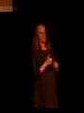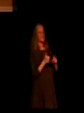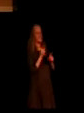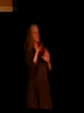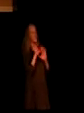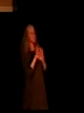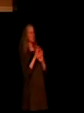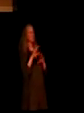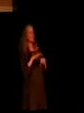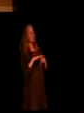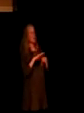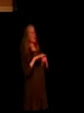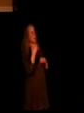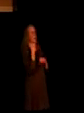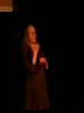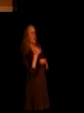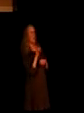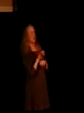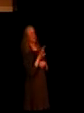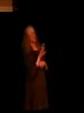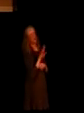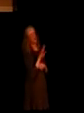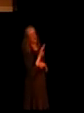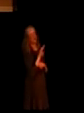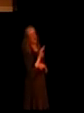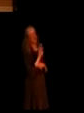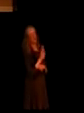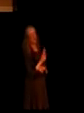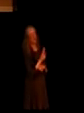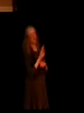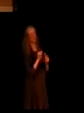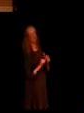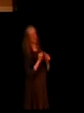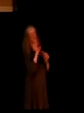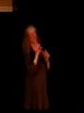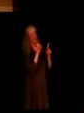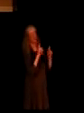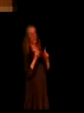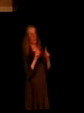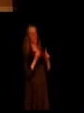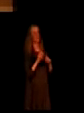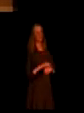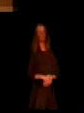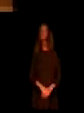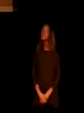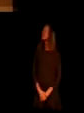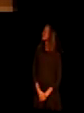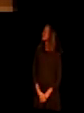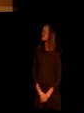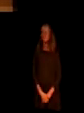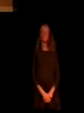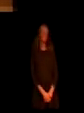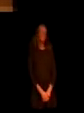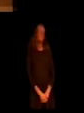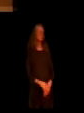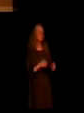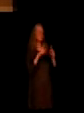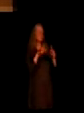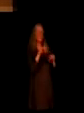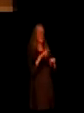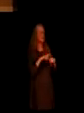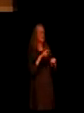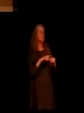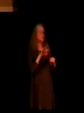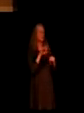are 5 megabytes each. And but this was the state of the art of the time.